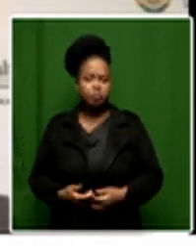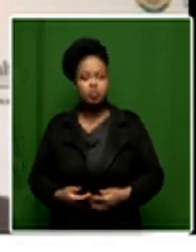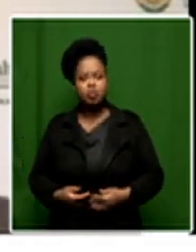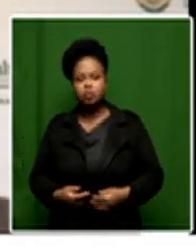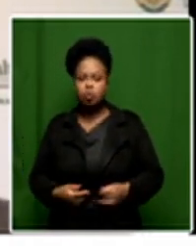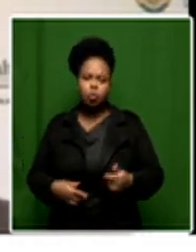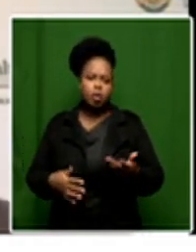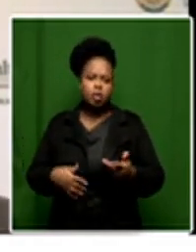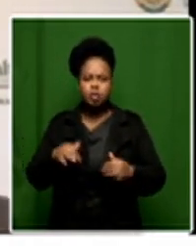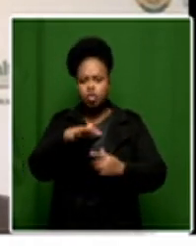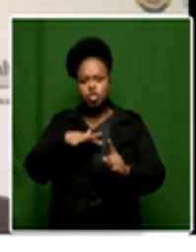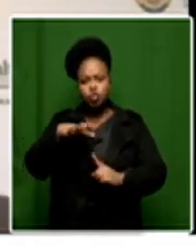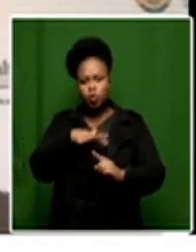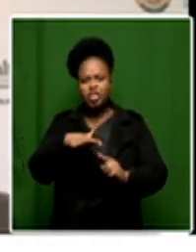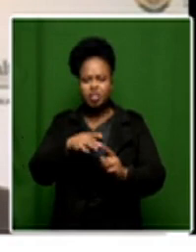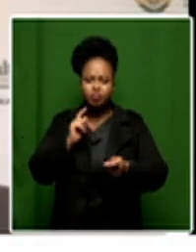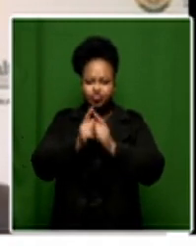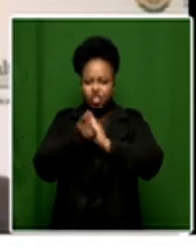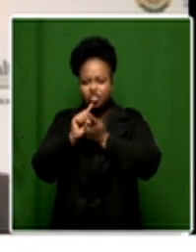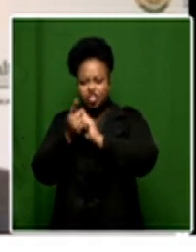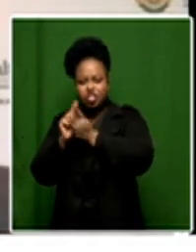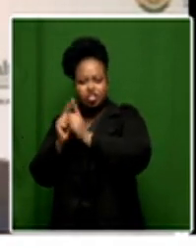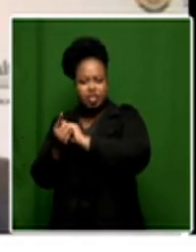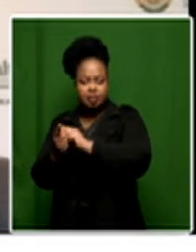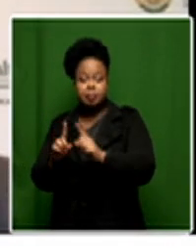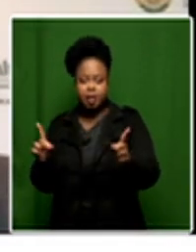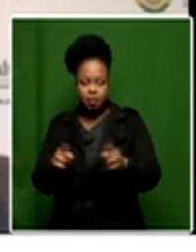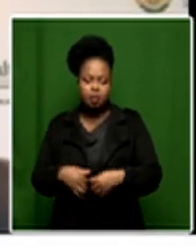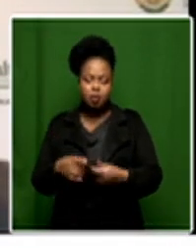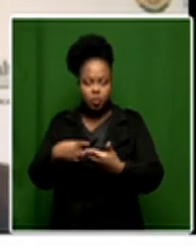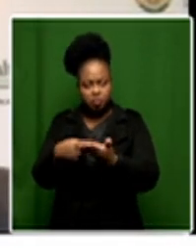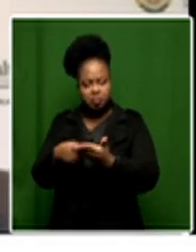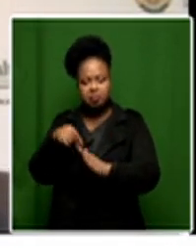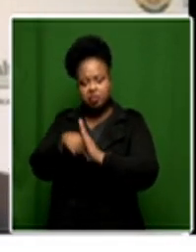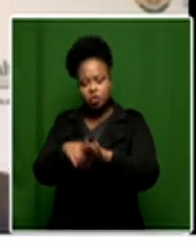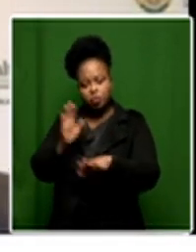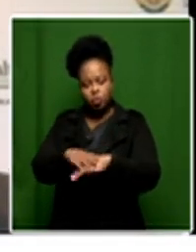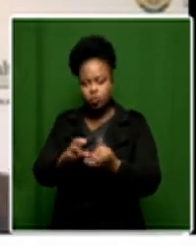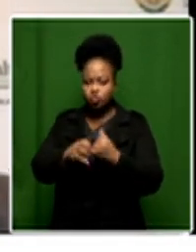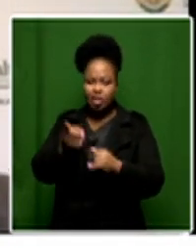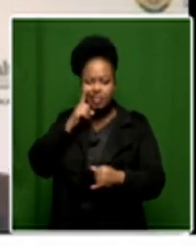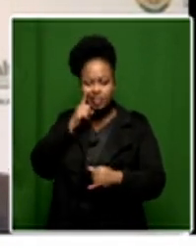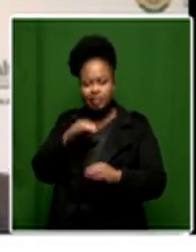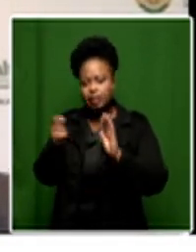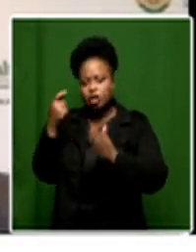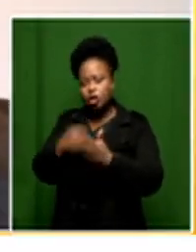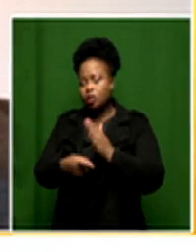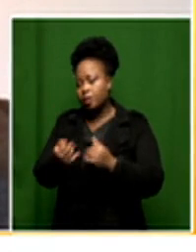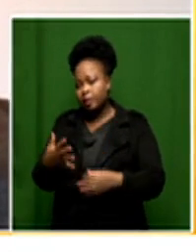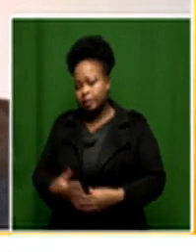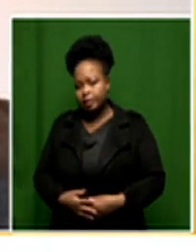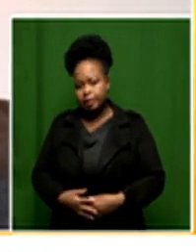fluid situation that we deal with. But those are the arguments that get involved in the determination of the prices.